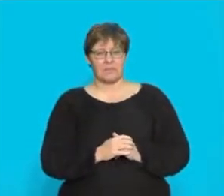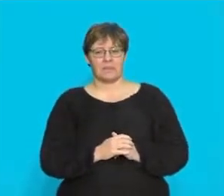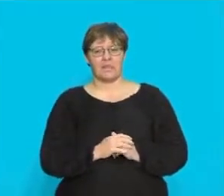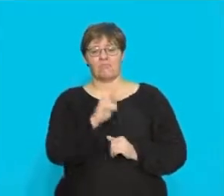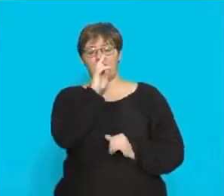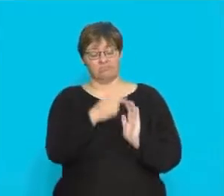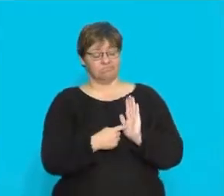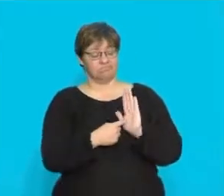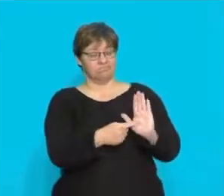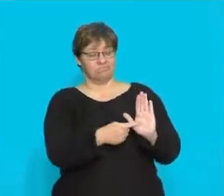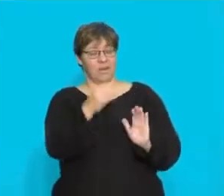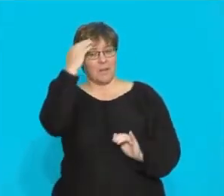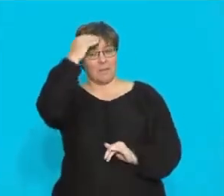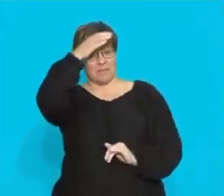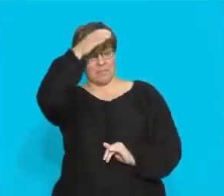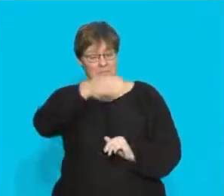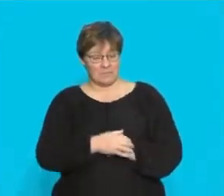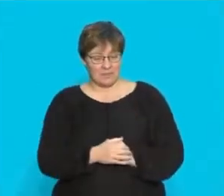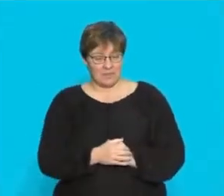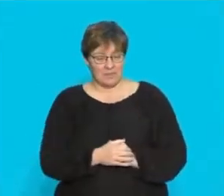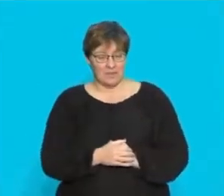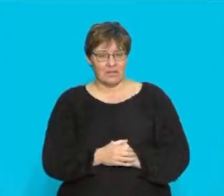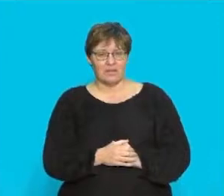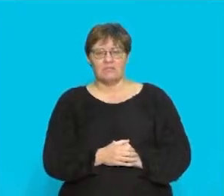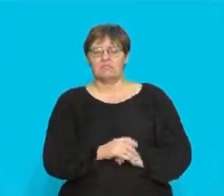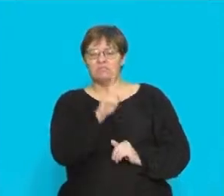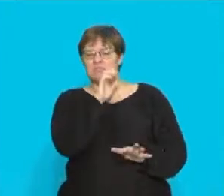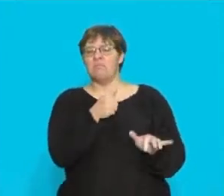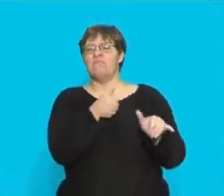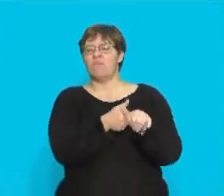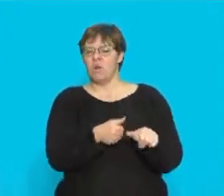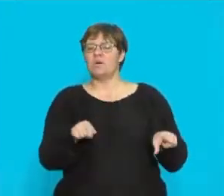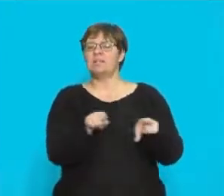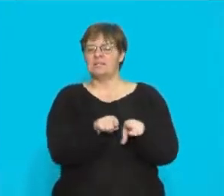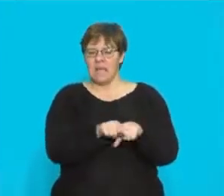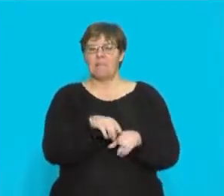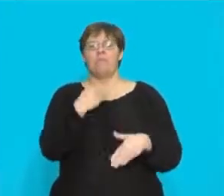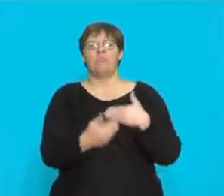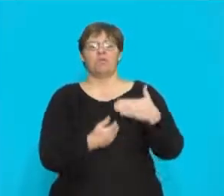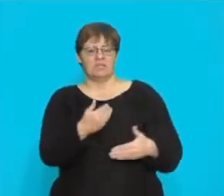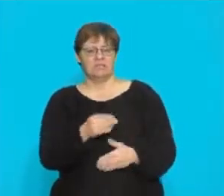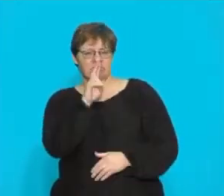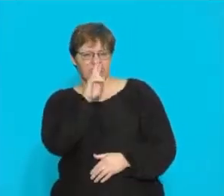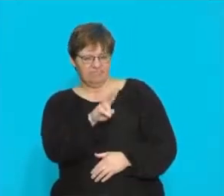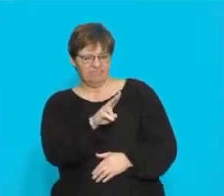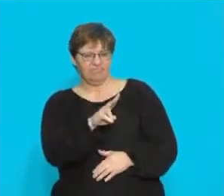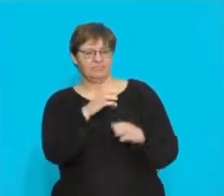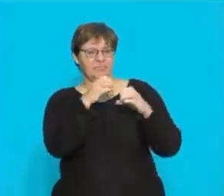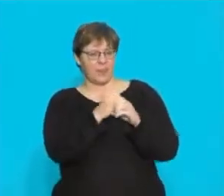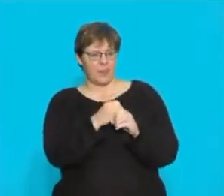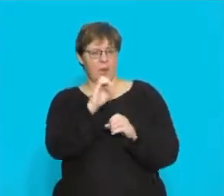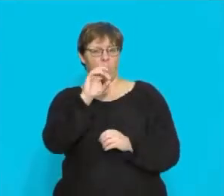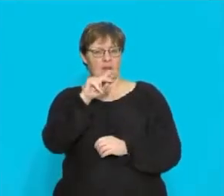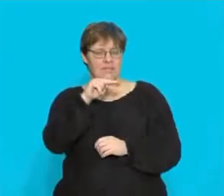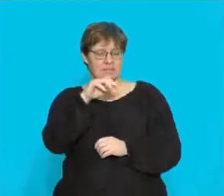When we have a look at the board, when we have a look at our mind map, right, we follow the same procedure when we look at